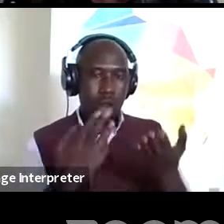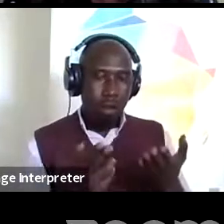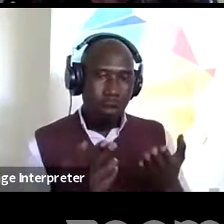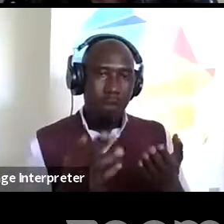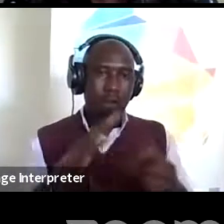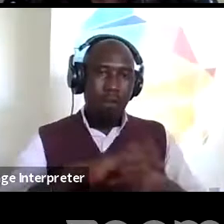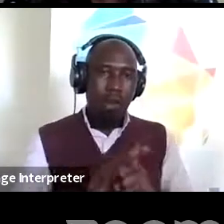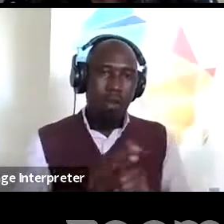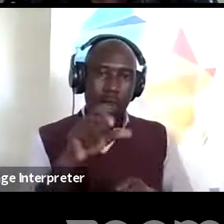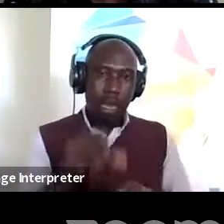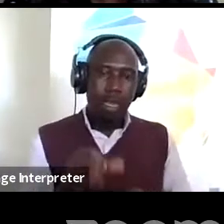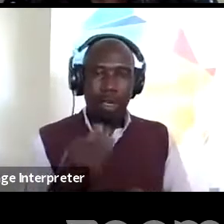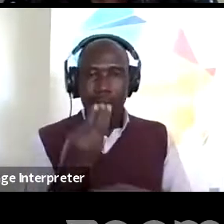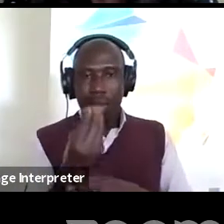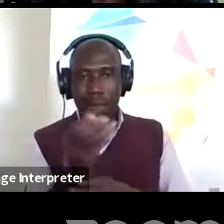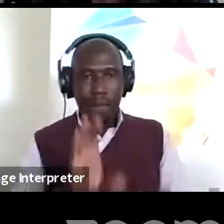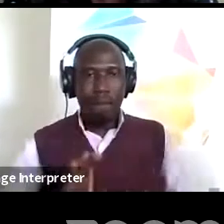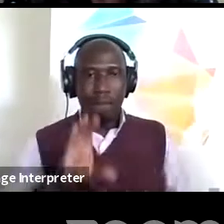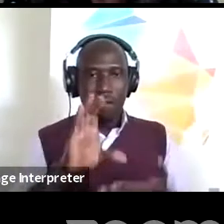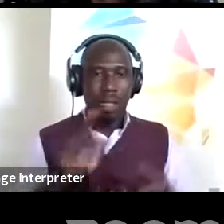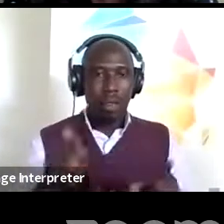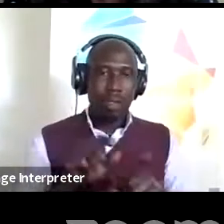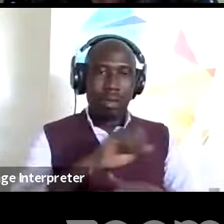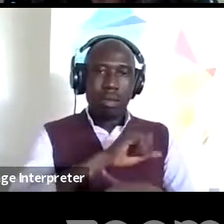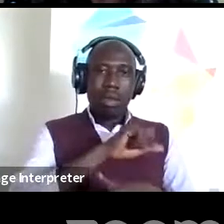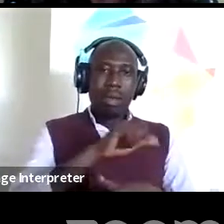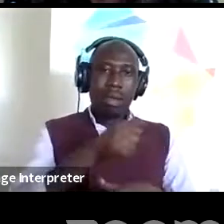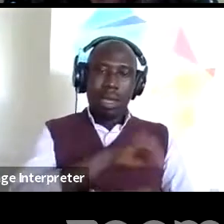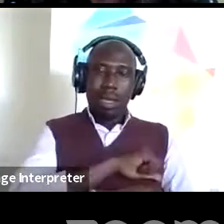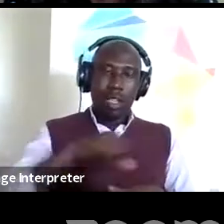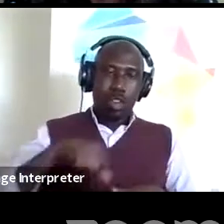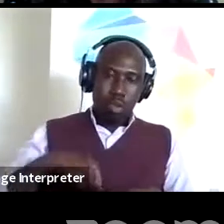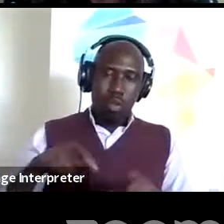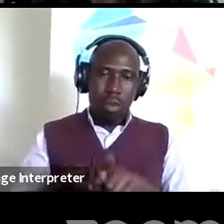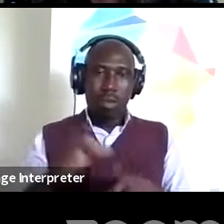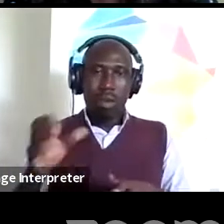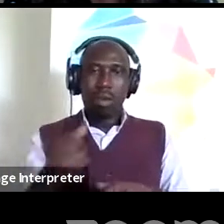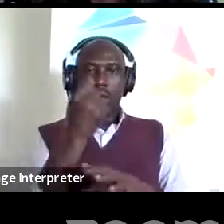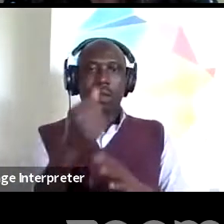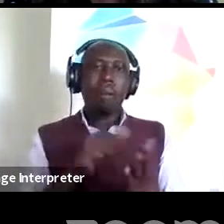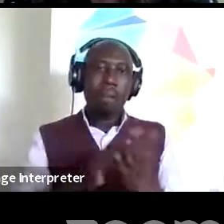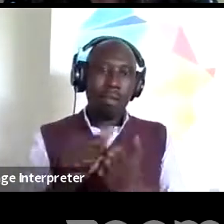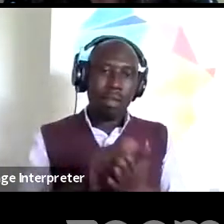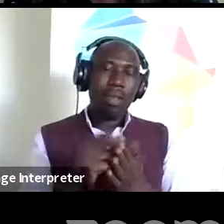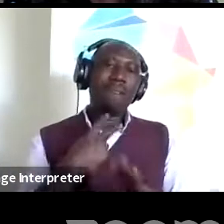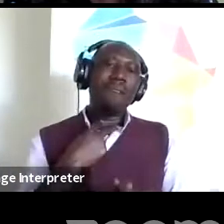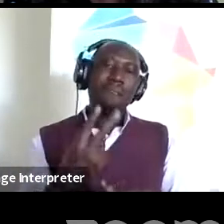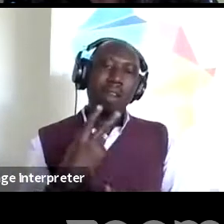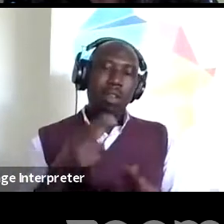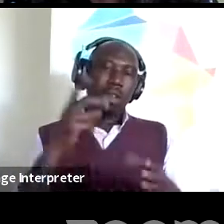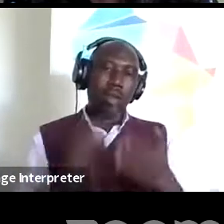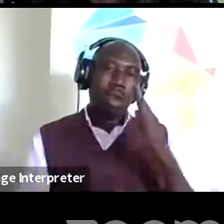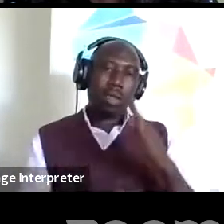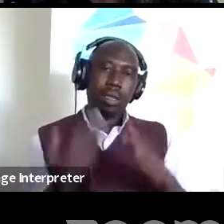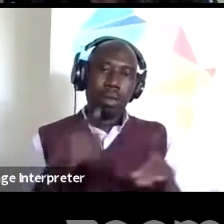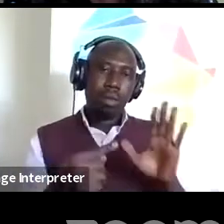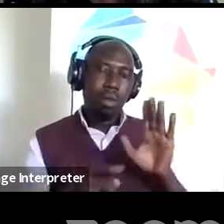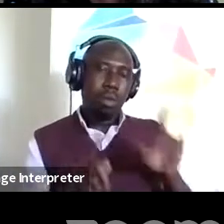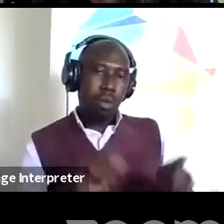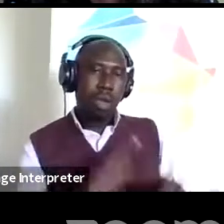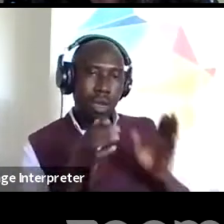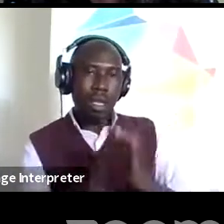funds. Another lady, Irene Chisulo, was arrested for publishing a voice note on WhatsApp where she was highlighting